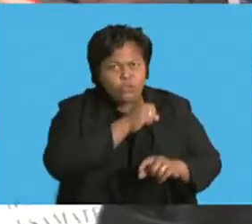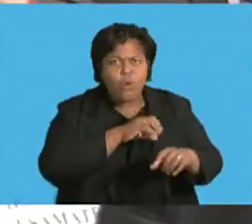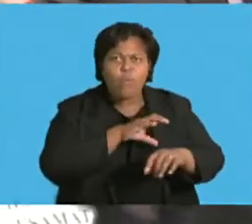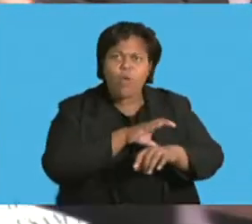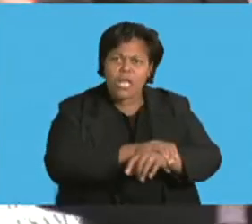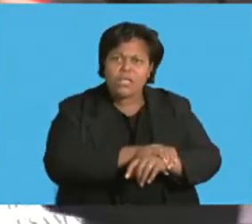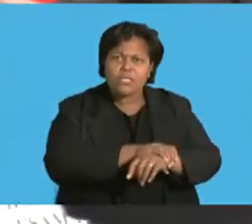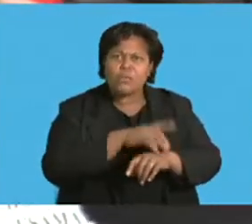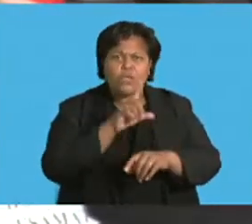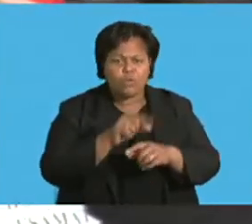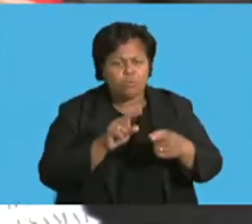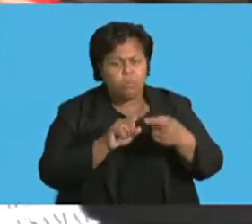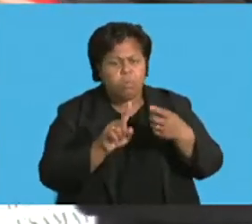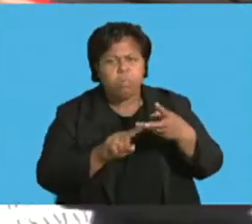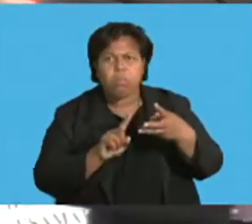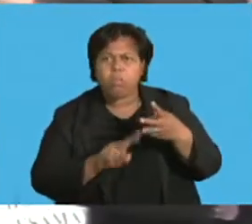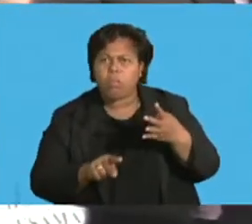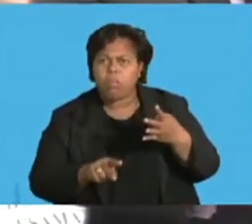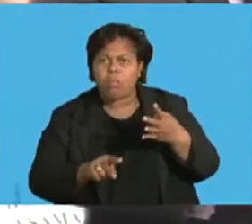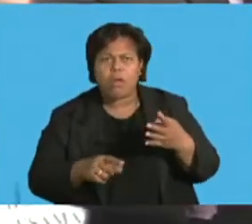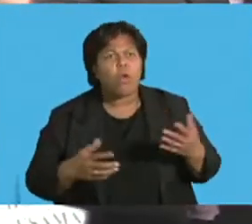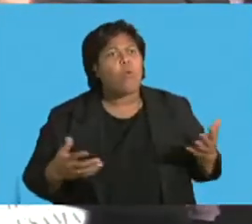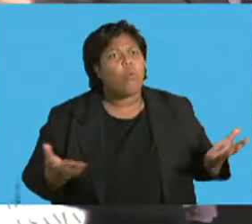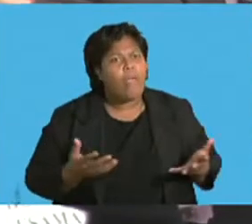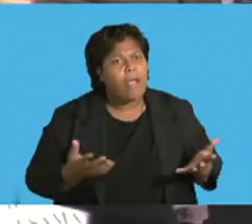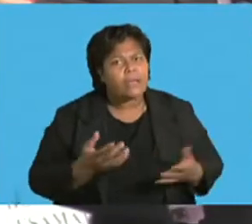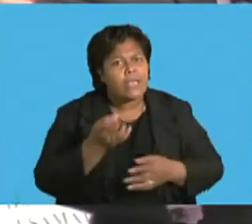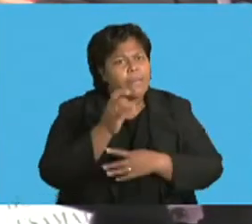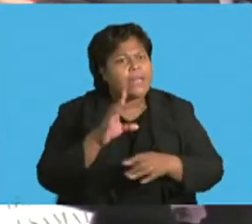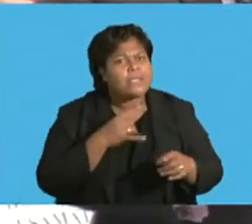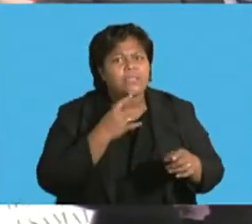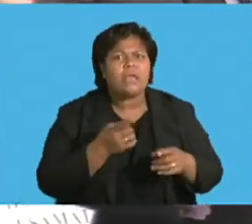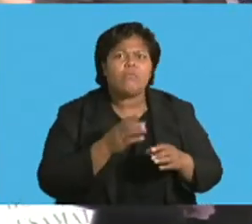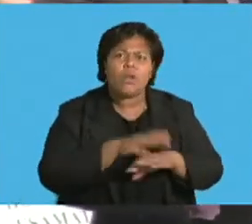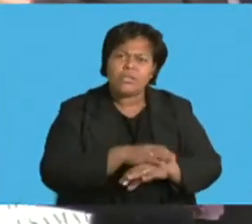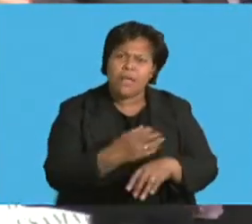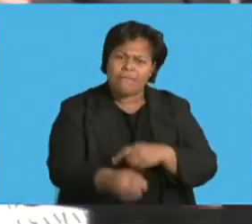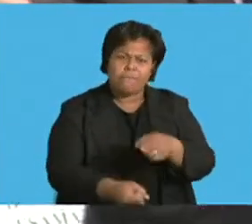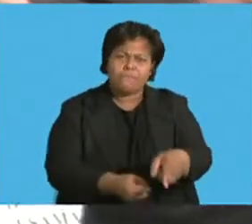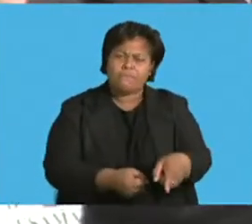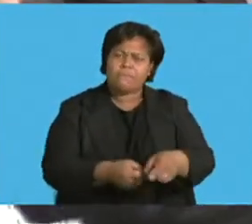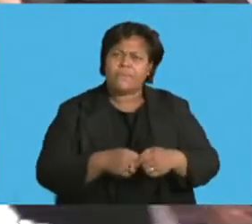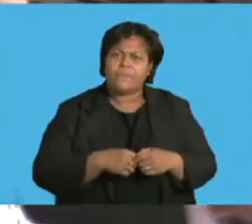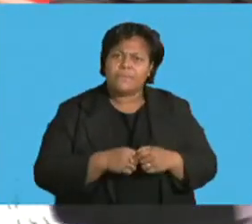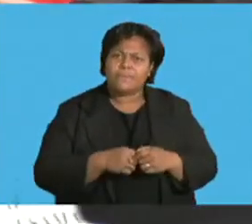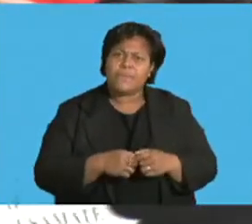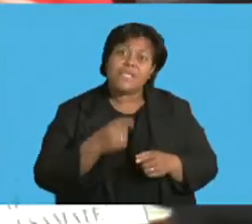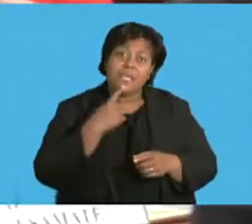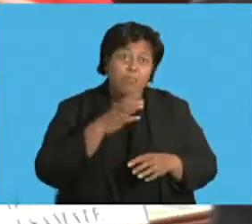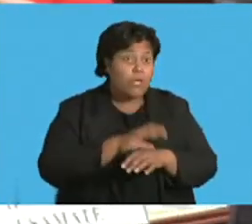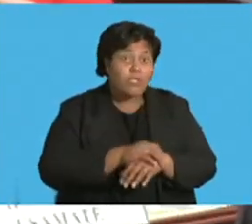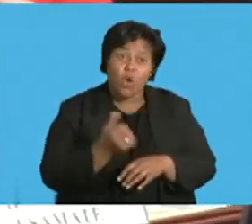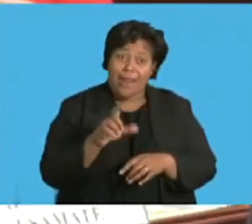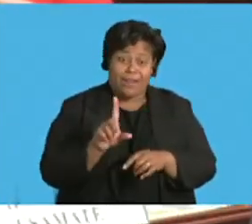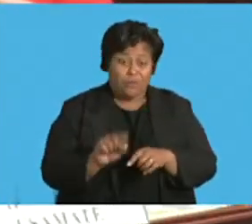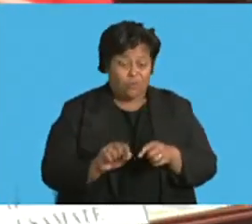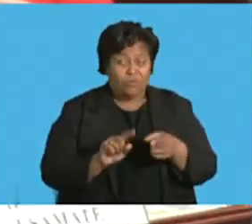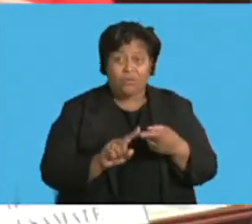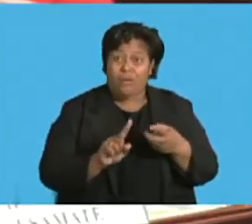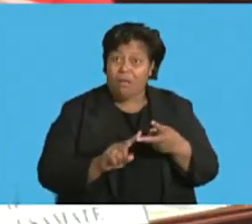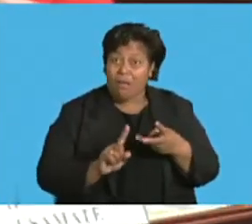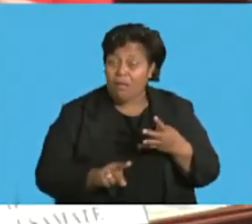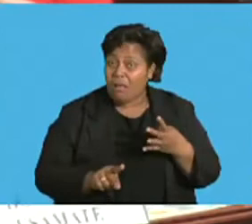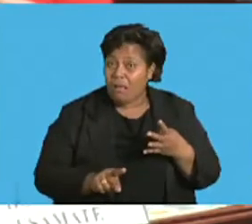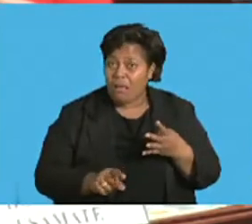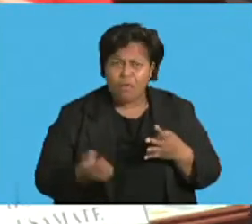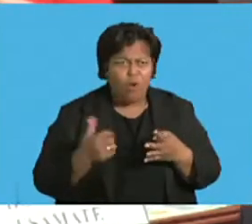X, Y, Z. Where is the independence of the police? They said the police will already do this. They're already